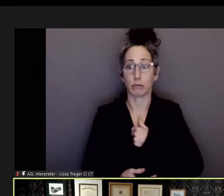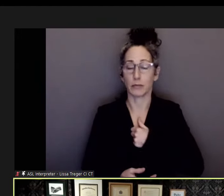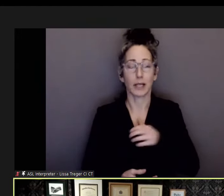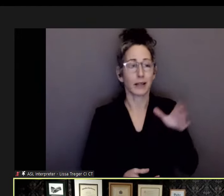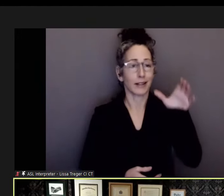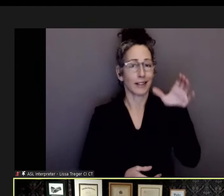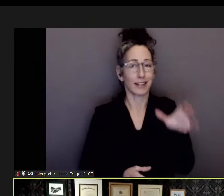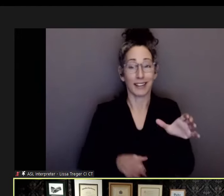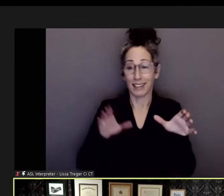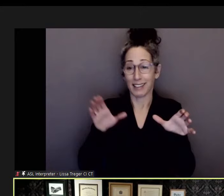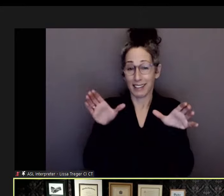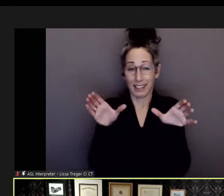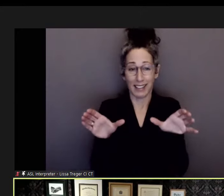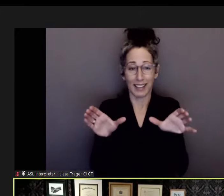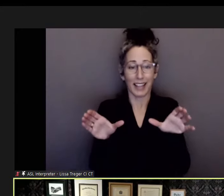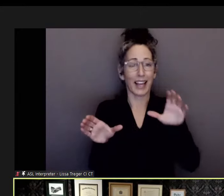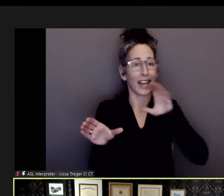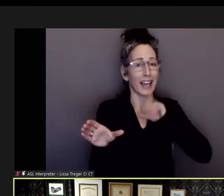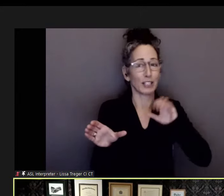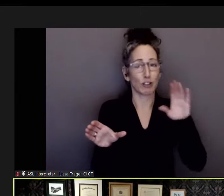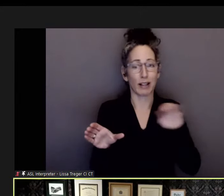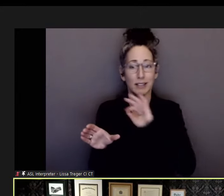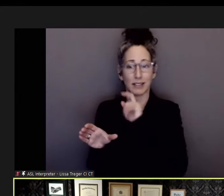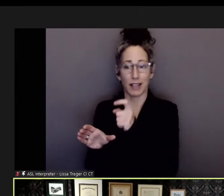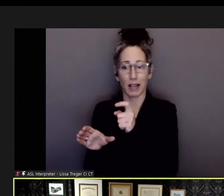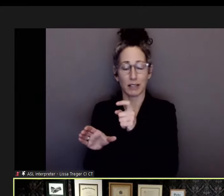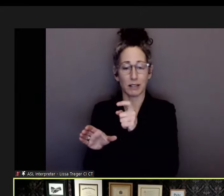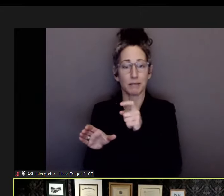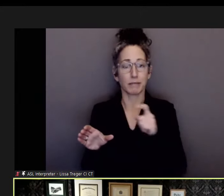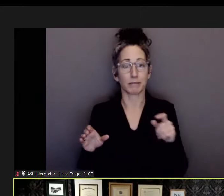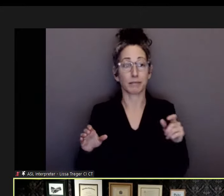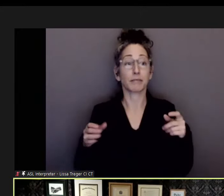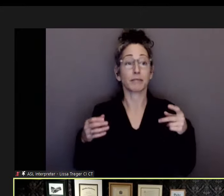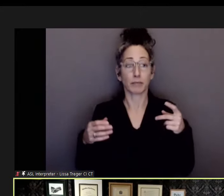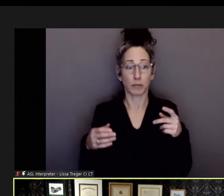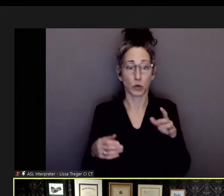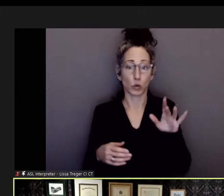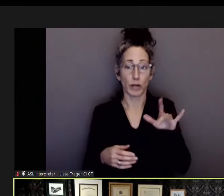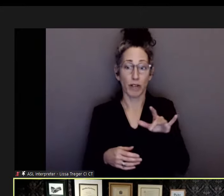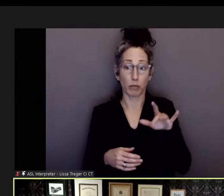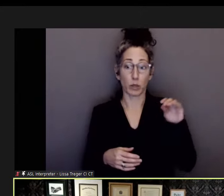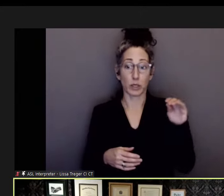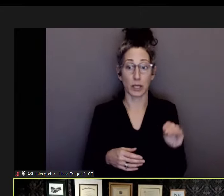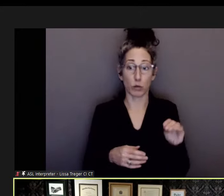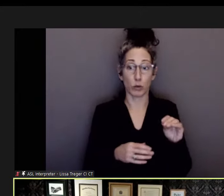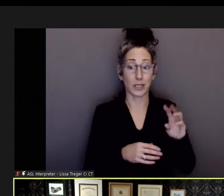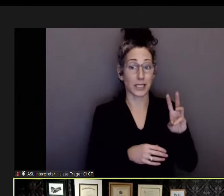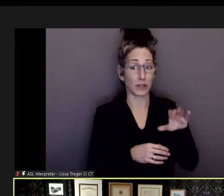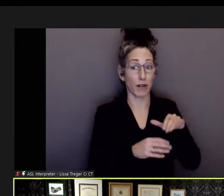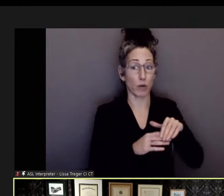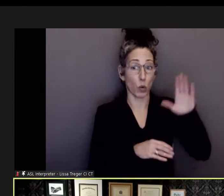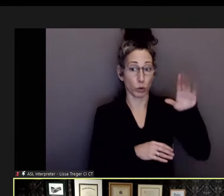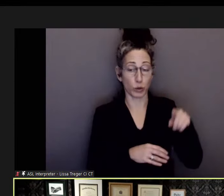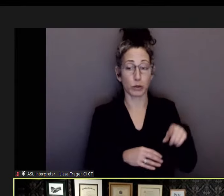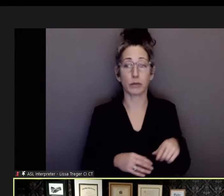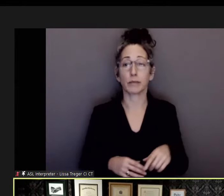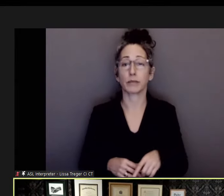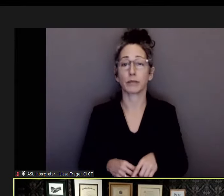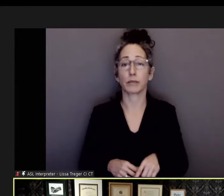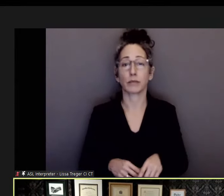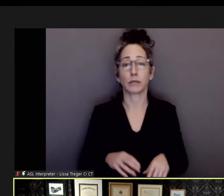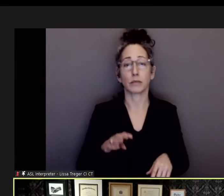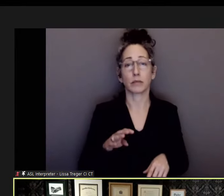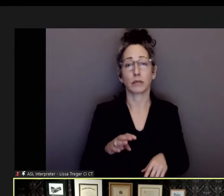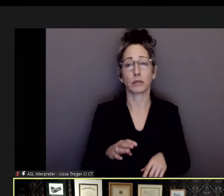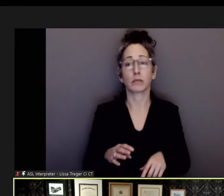were also well represented in the study, nearly 25% age 65 or older, 40% age